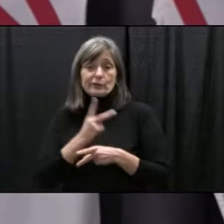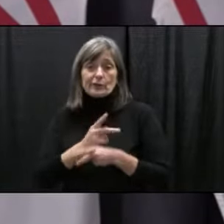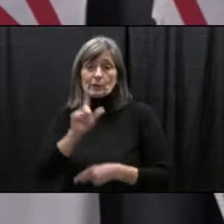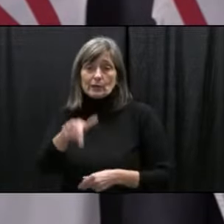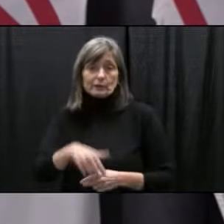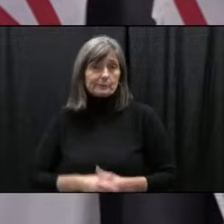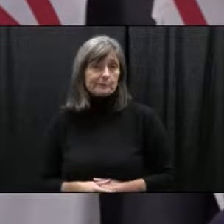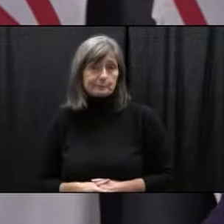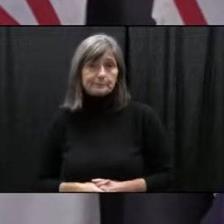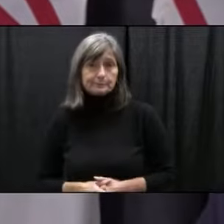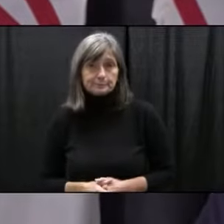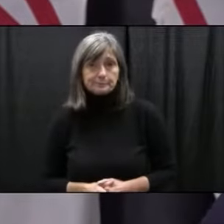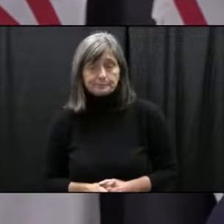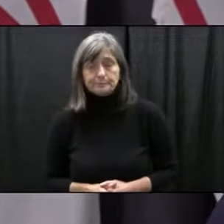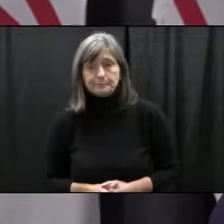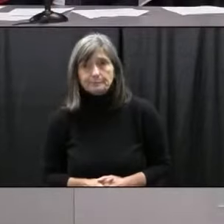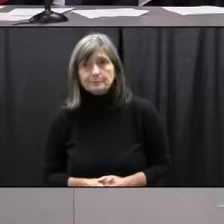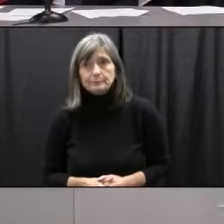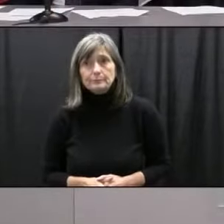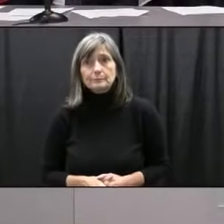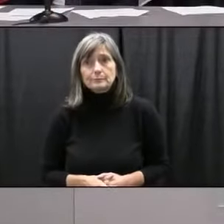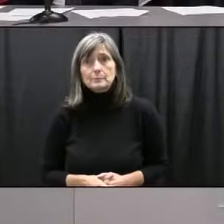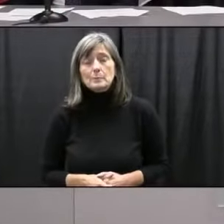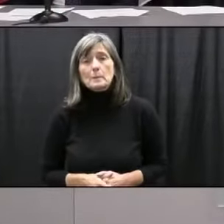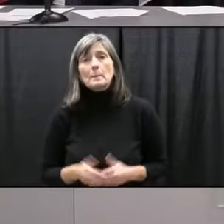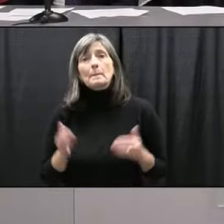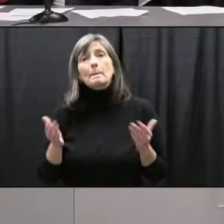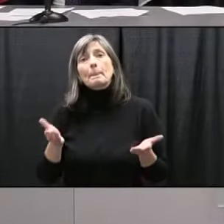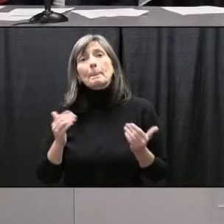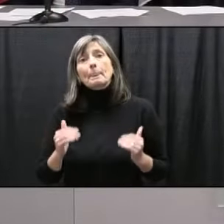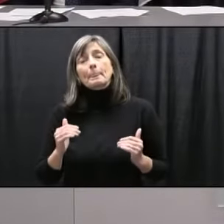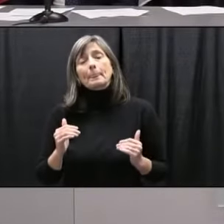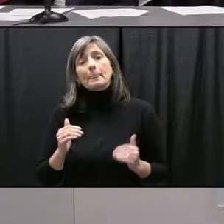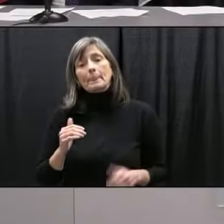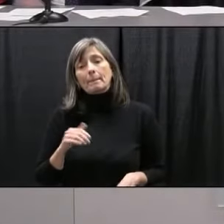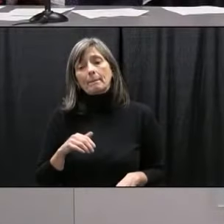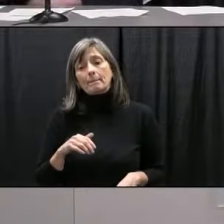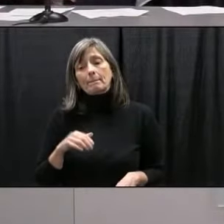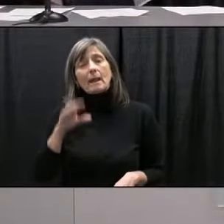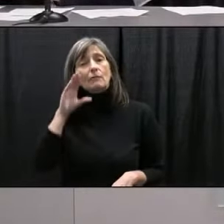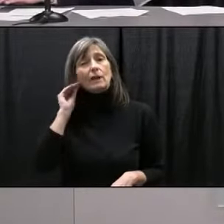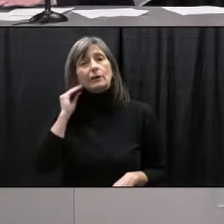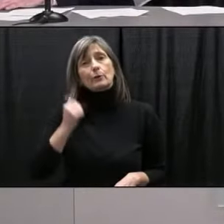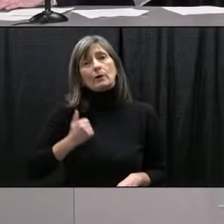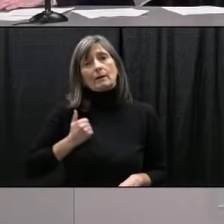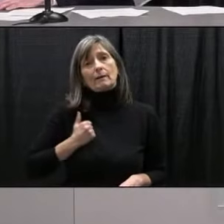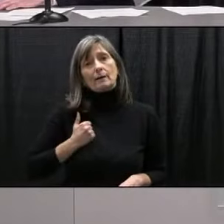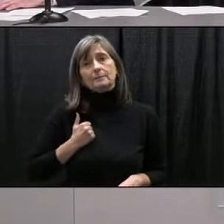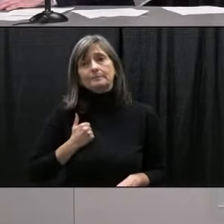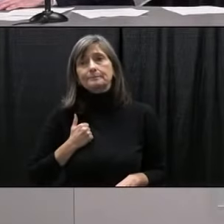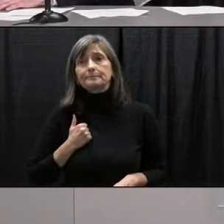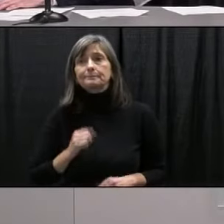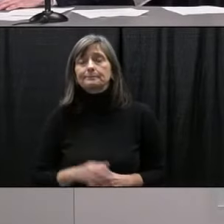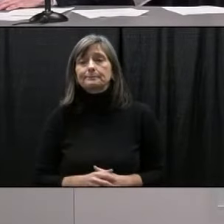time. Thank you. Our next questions are from Patrick Butler with Radio Canada. Please go